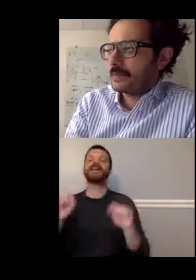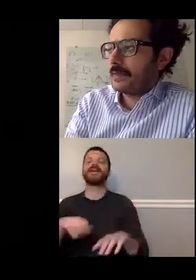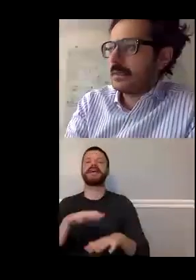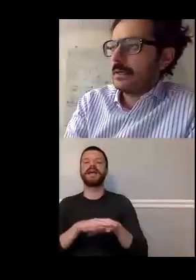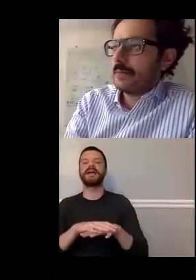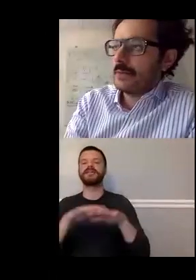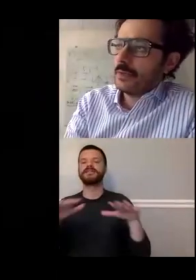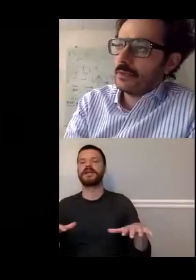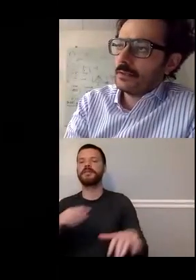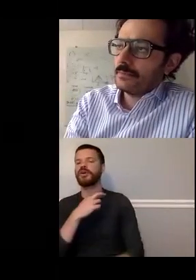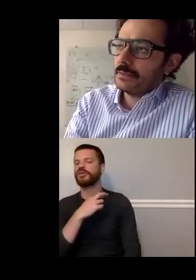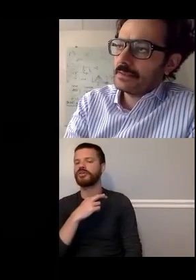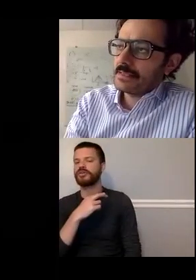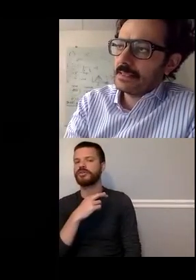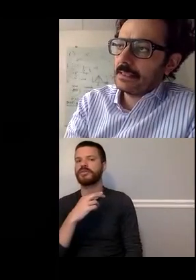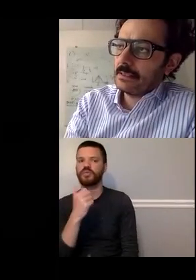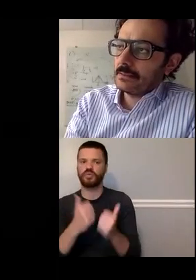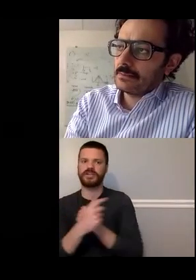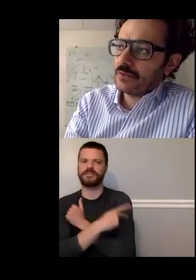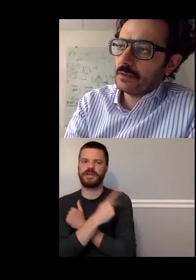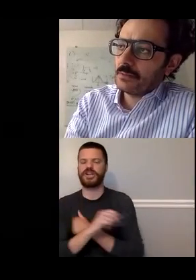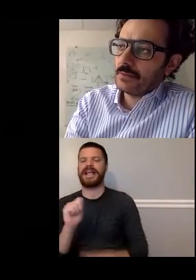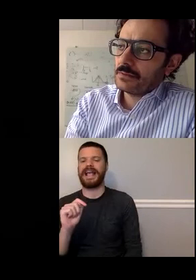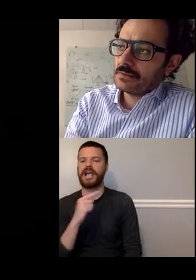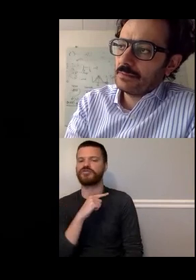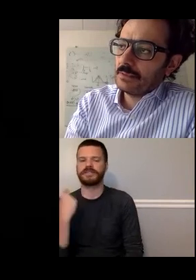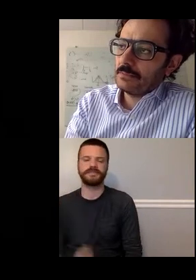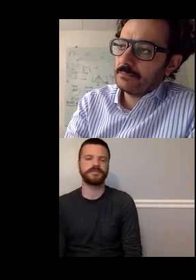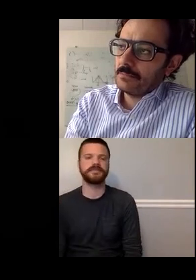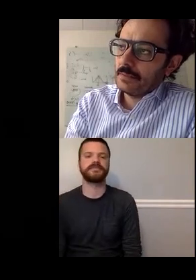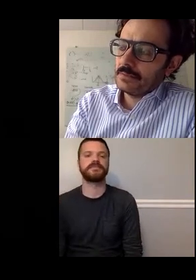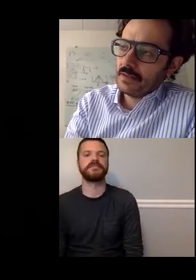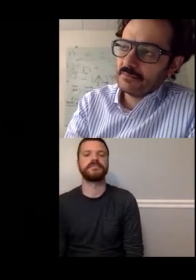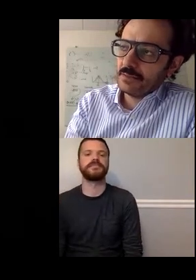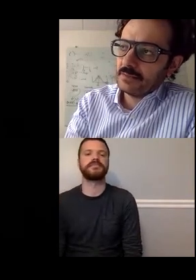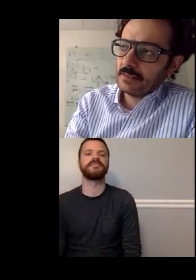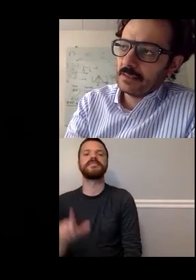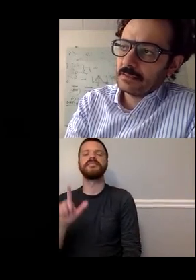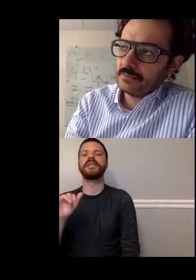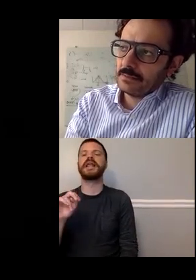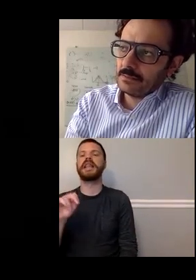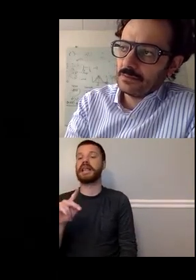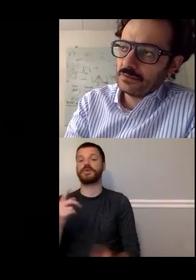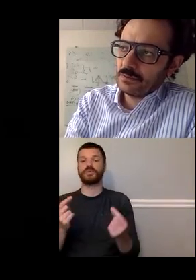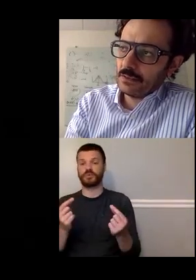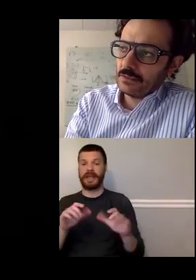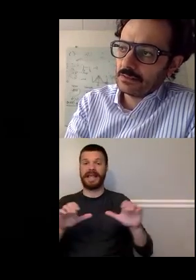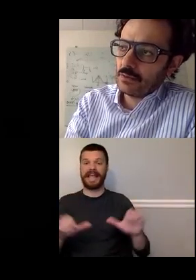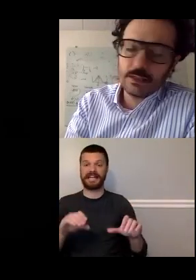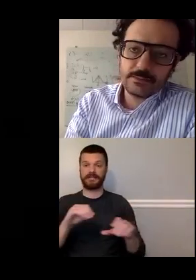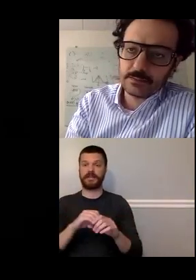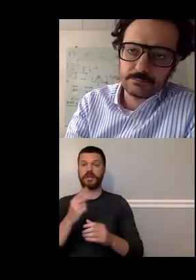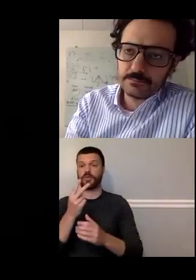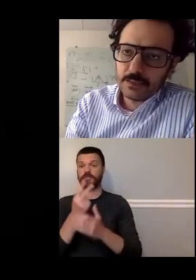risk. And by the way, this link here that I'm talking about is simply derived by taking activity in those 2 areas